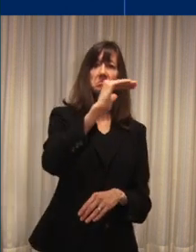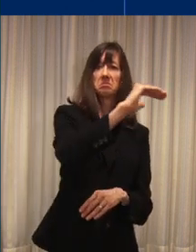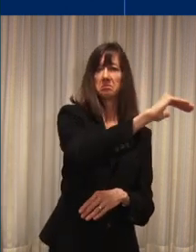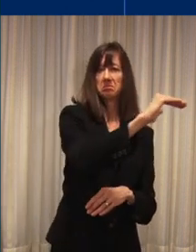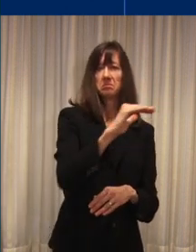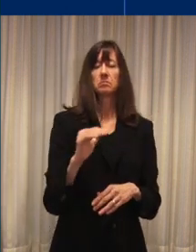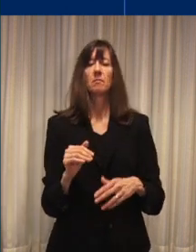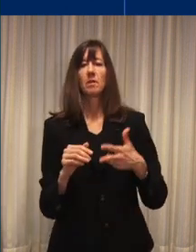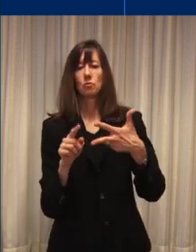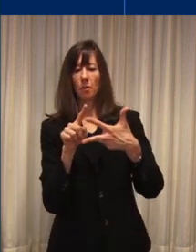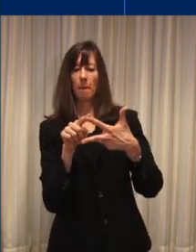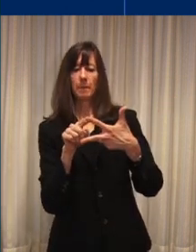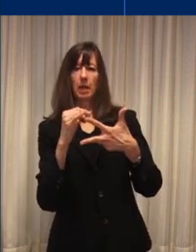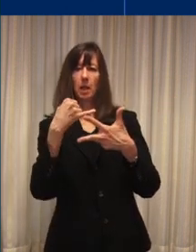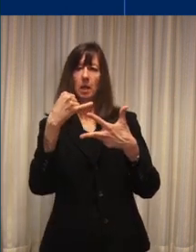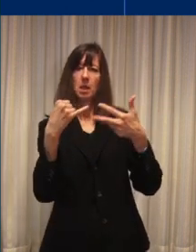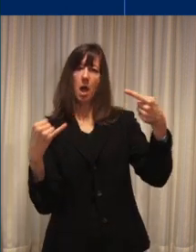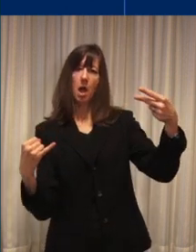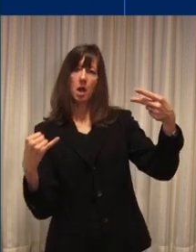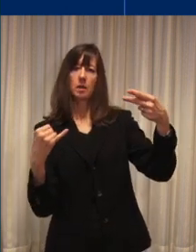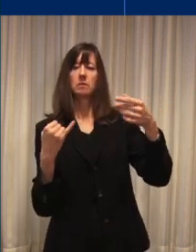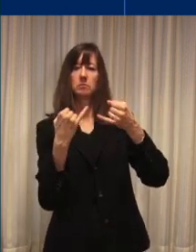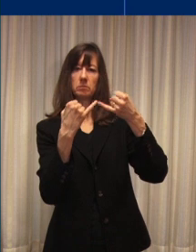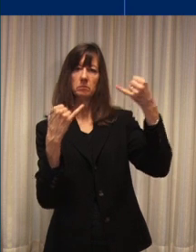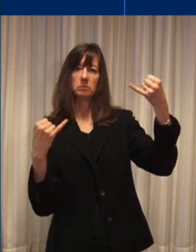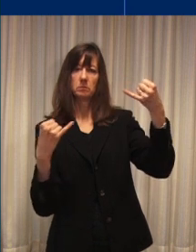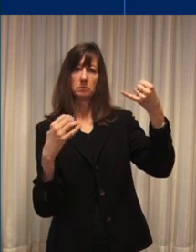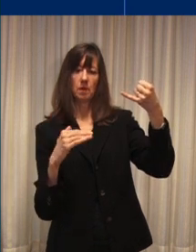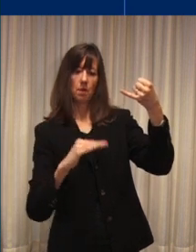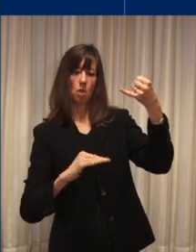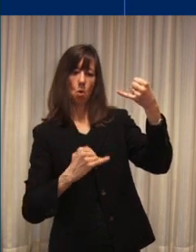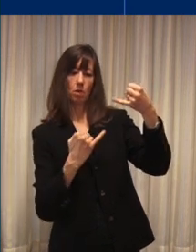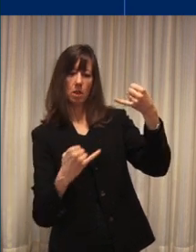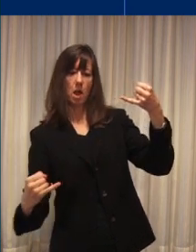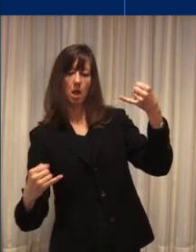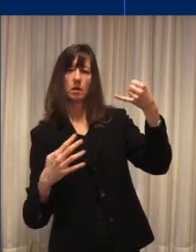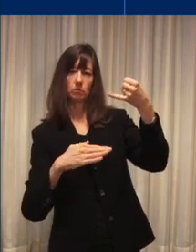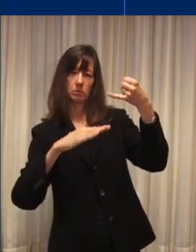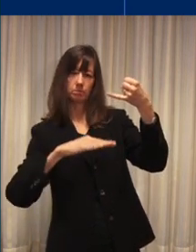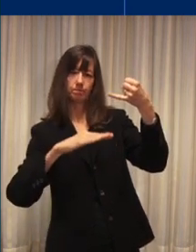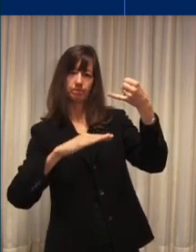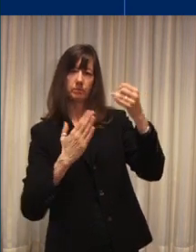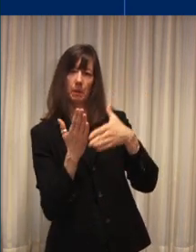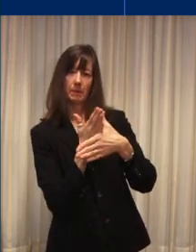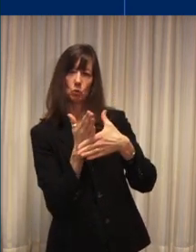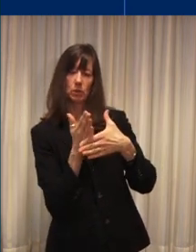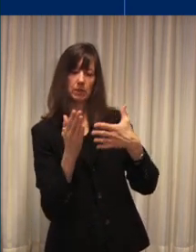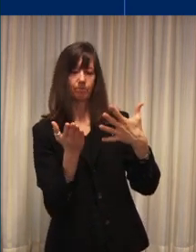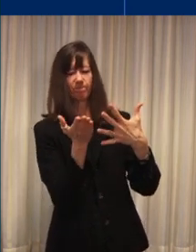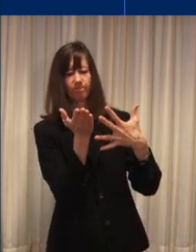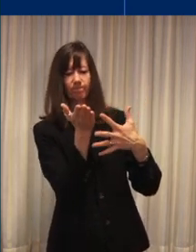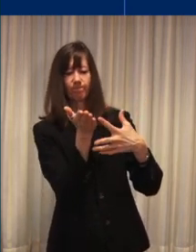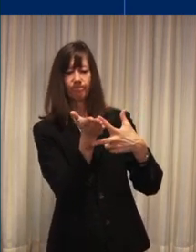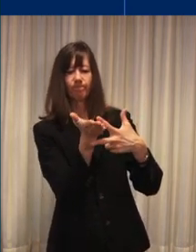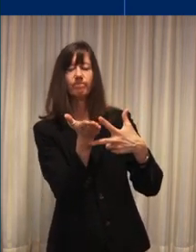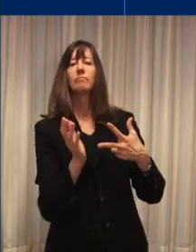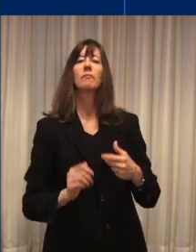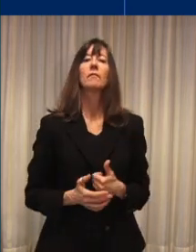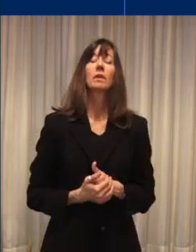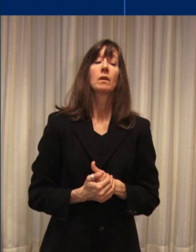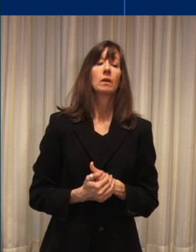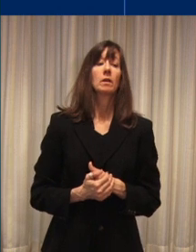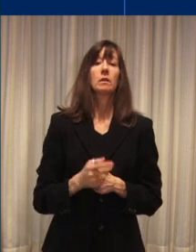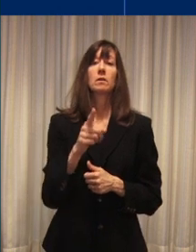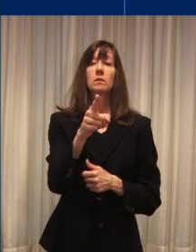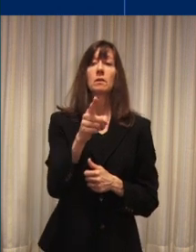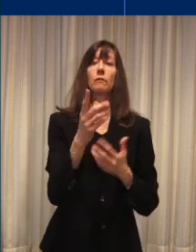line. So you can see the numbers of where we're headed 10 days out. For those of you that want to go back and check what